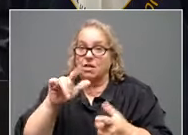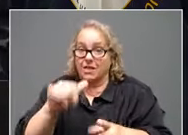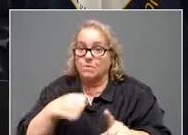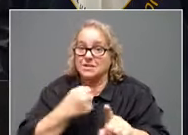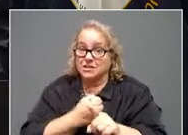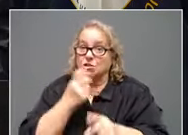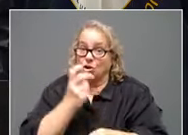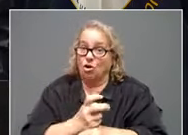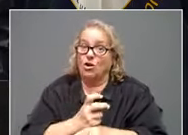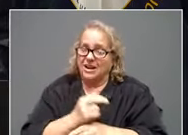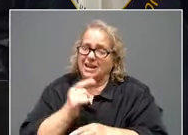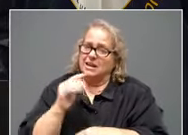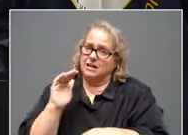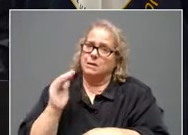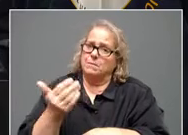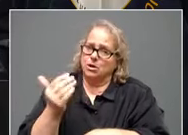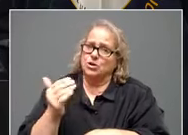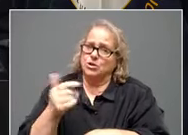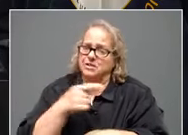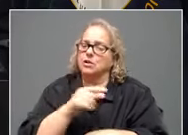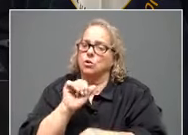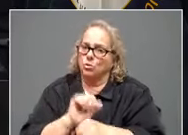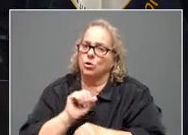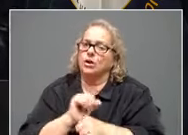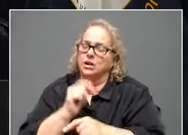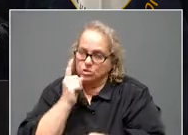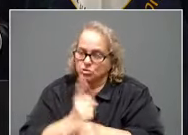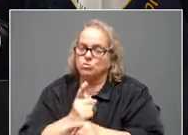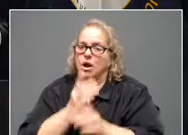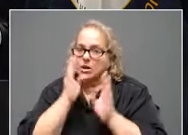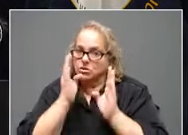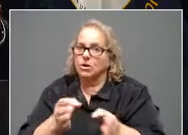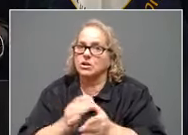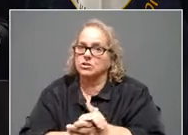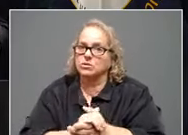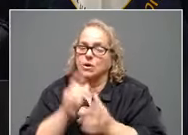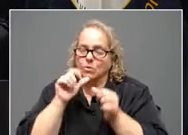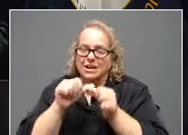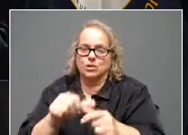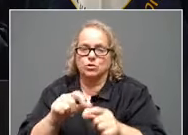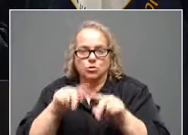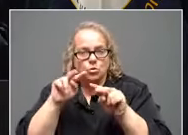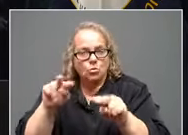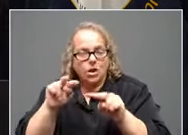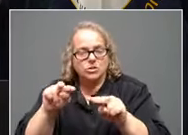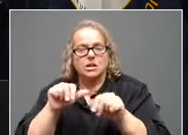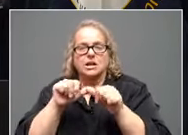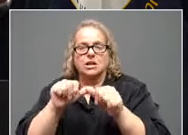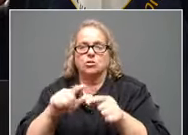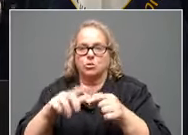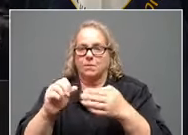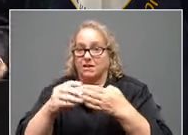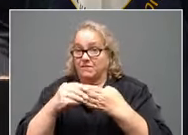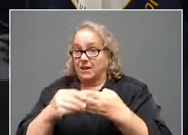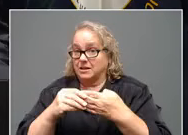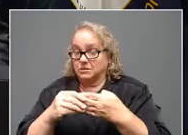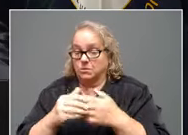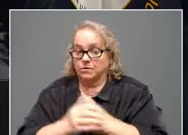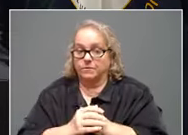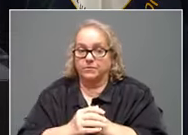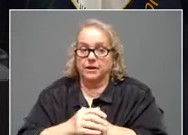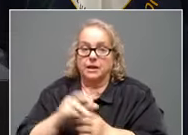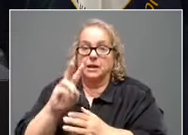it appears that this is the correct direction. We're going to continue to watch it. We're going to continue to be flexible. Let me go to Melissa, and